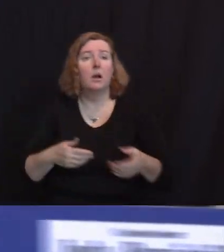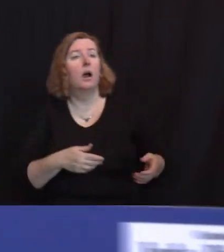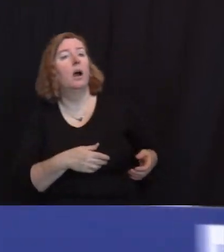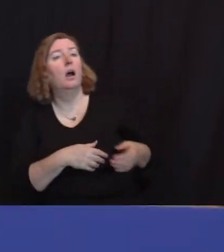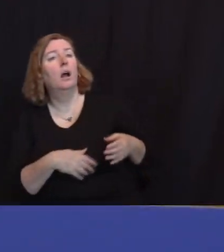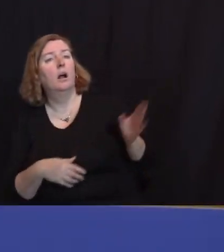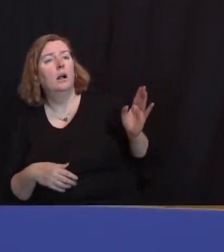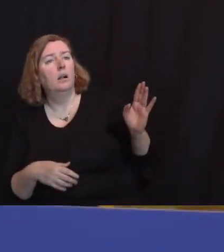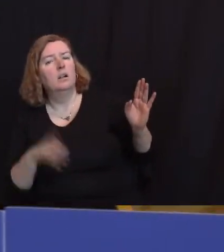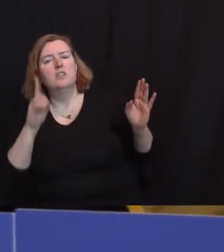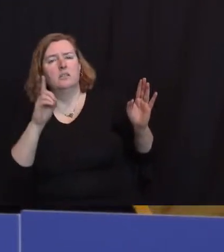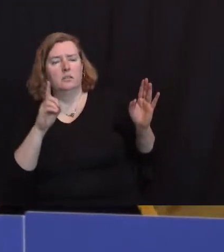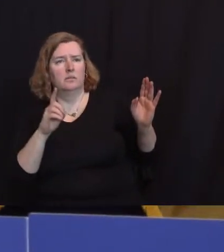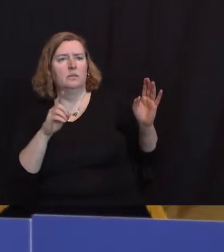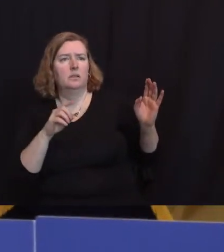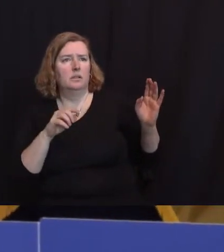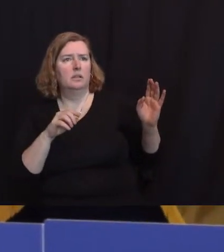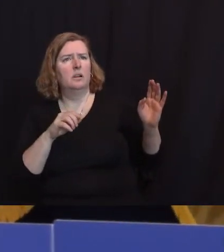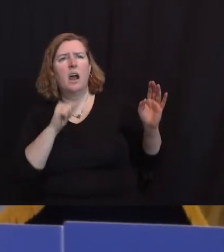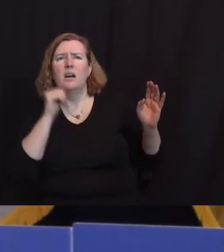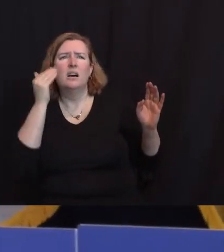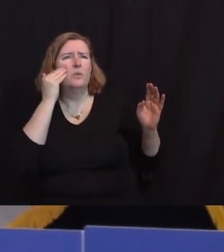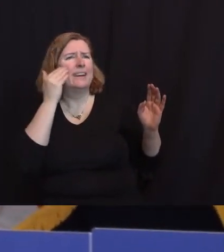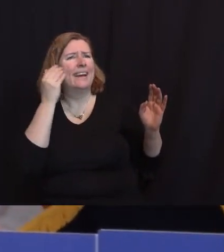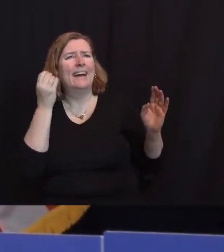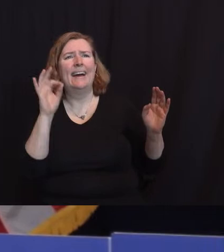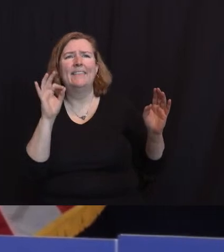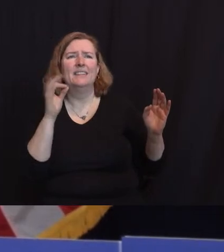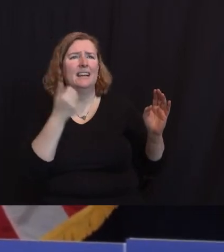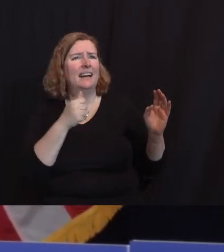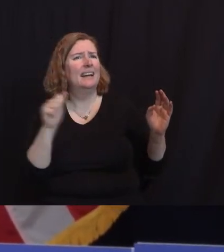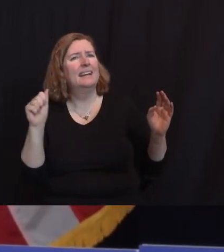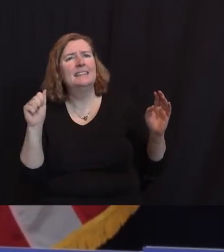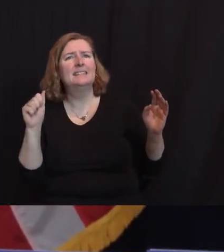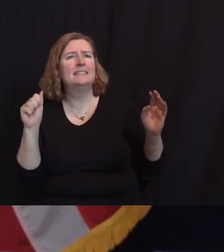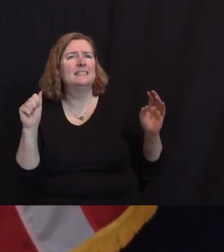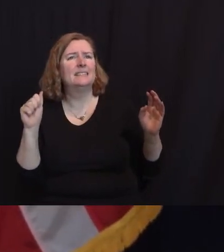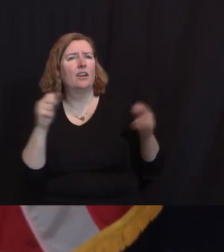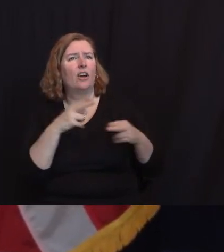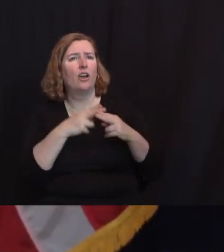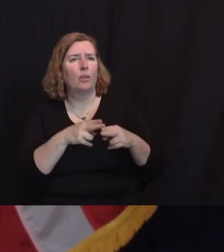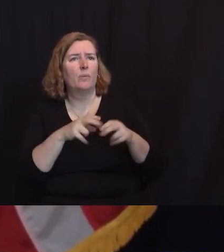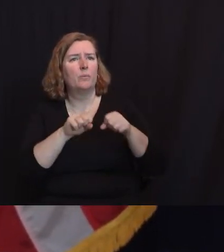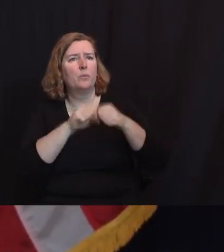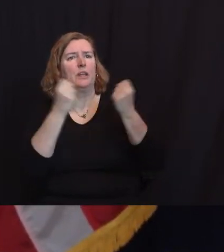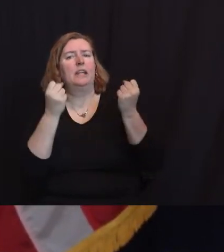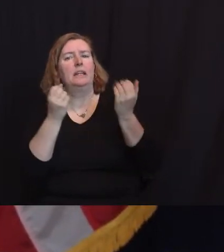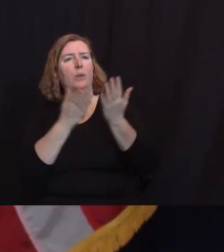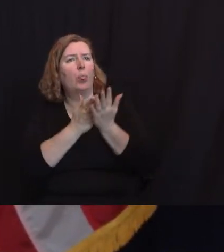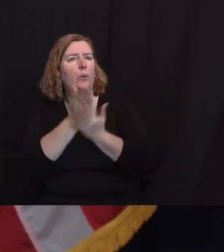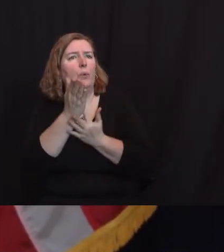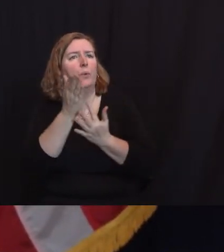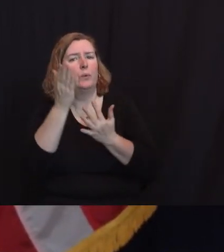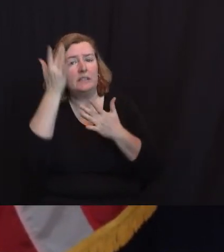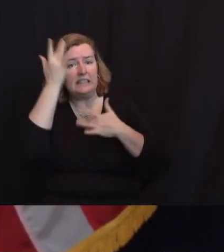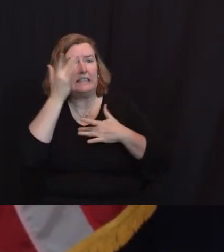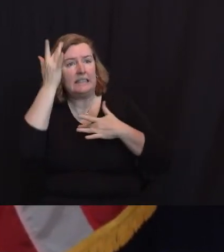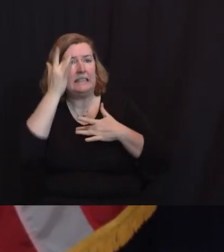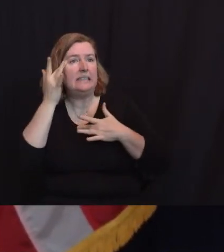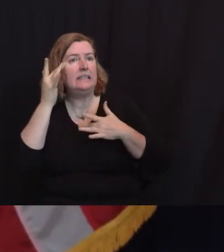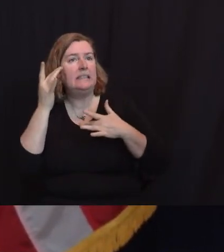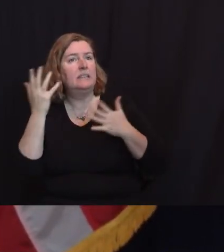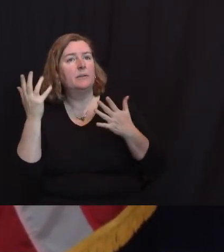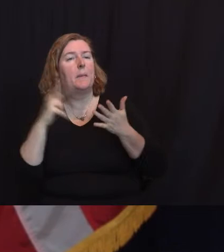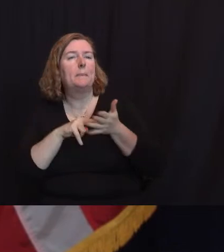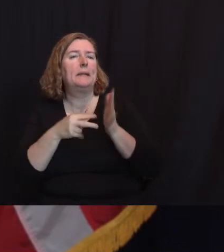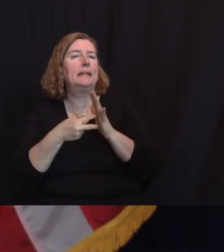Governor. I'm not aware of cases of what we call breakthrough disease, which is defined by